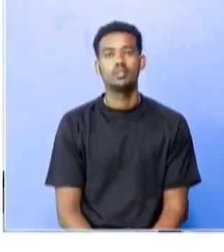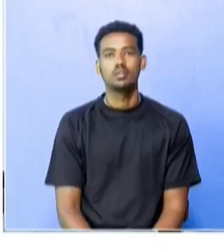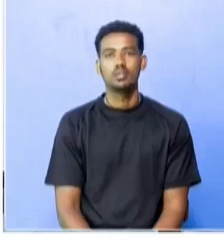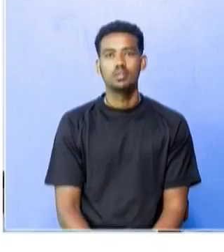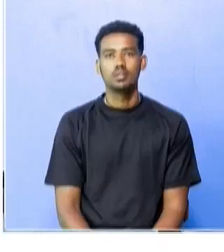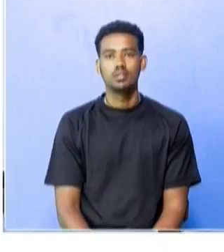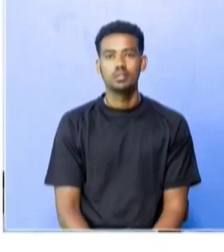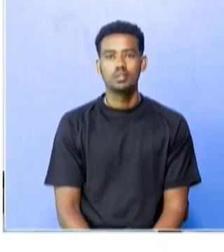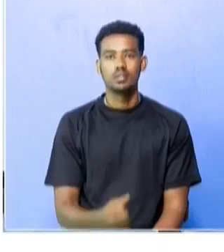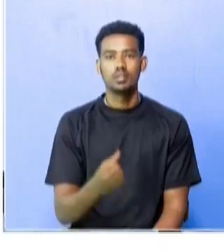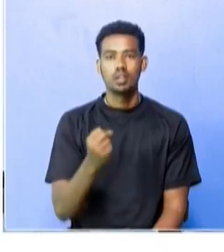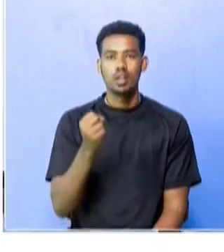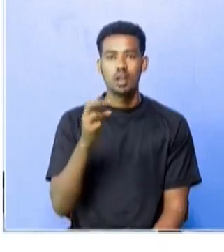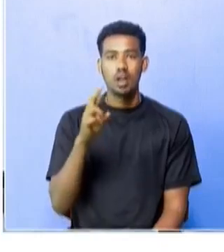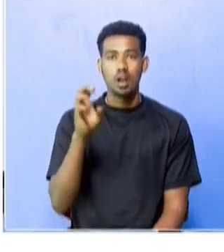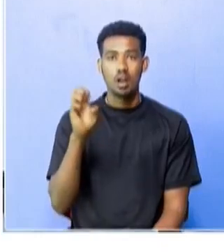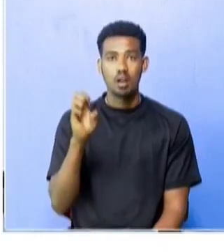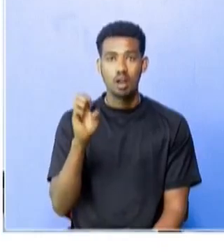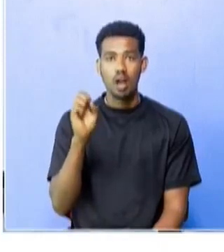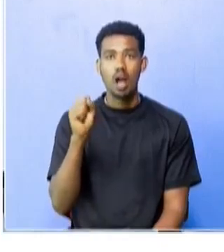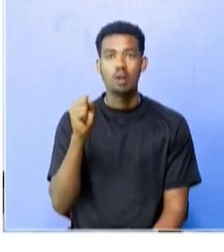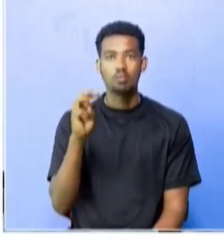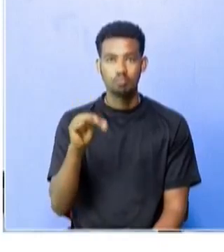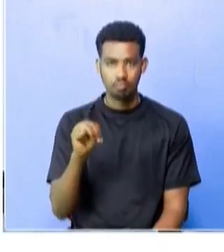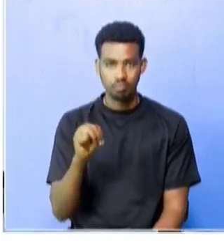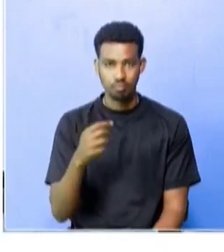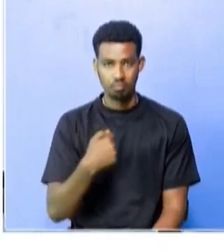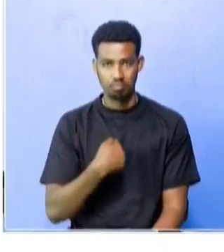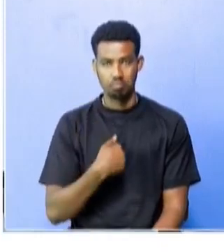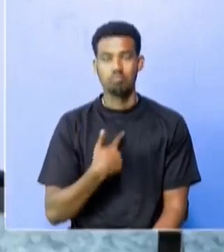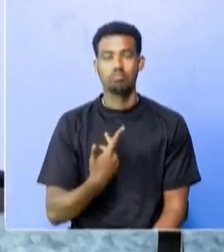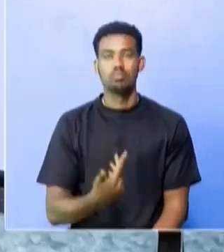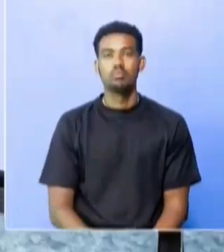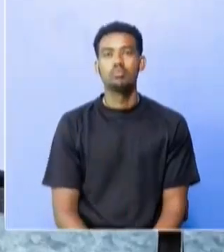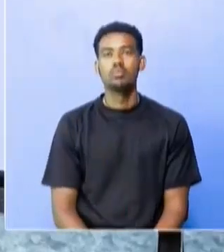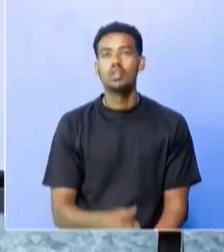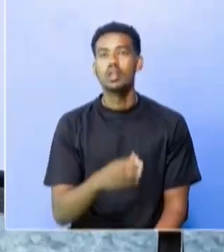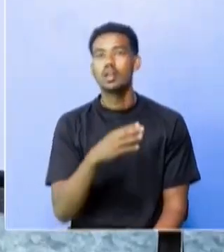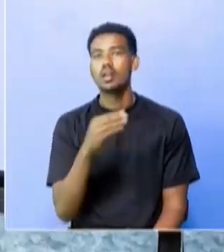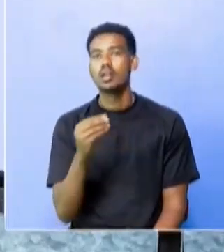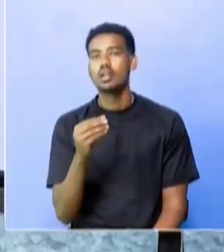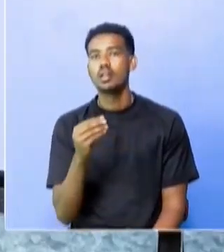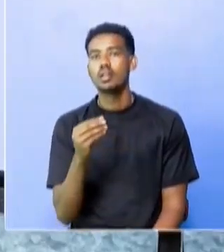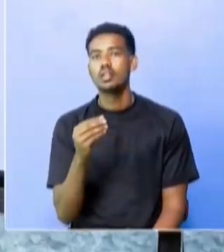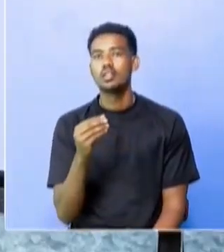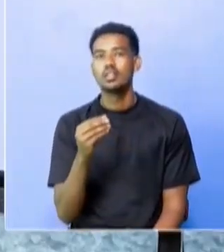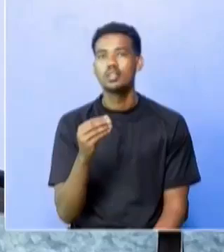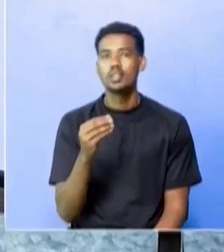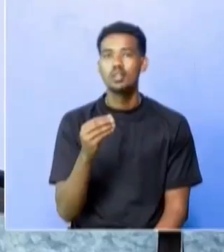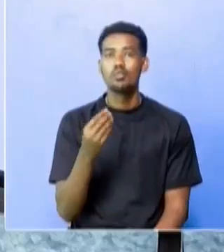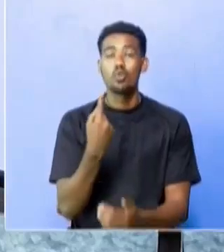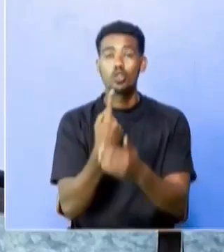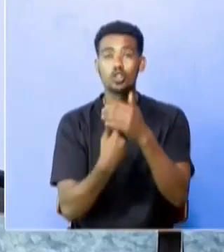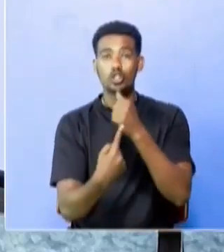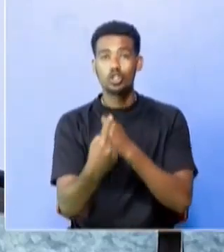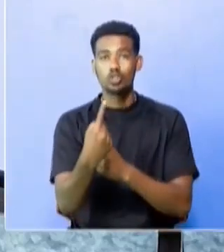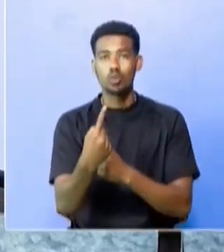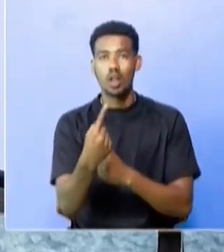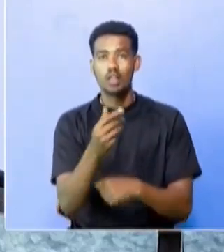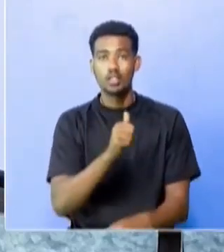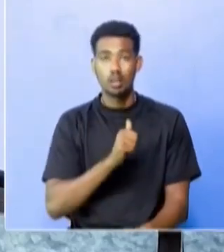are, and are. So for singular subject,